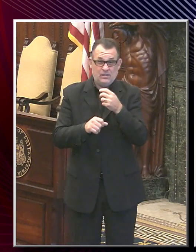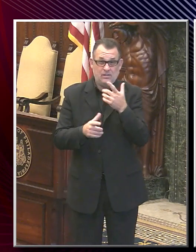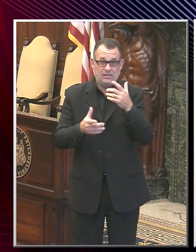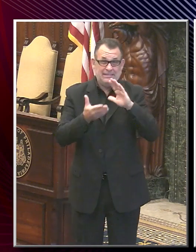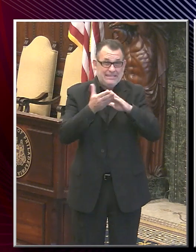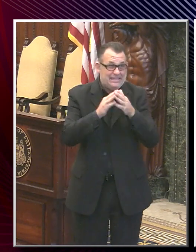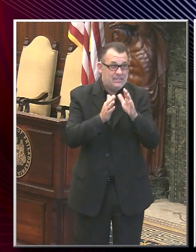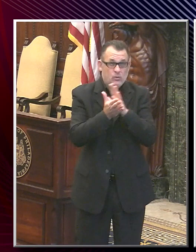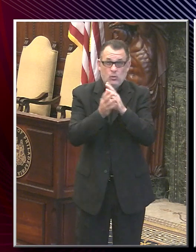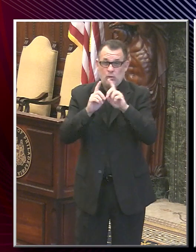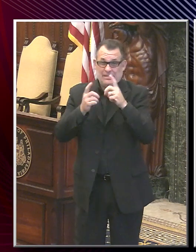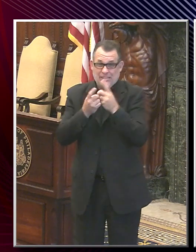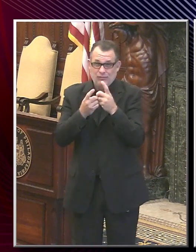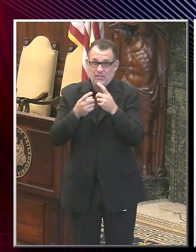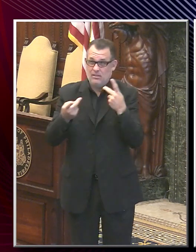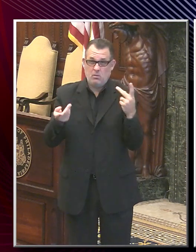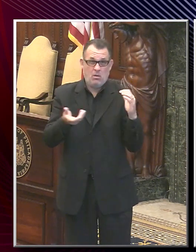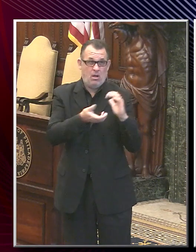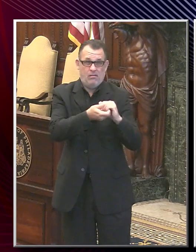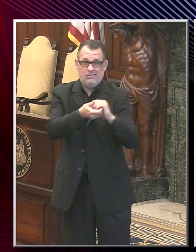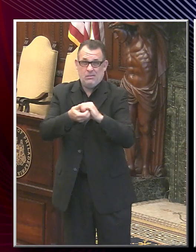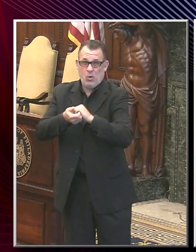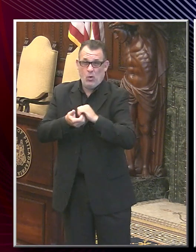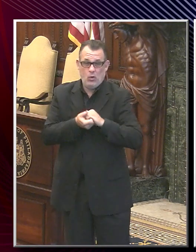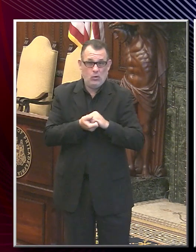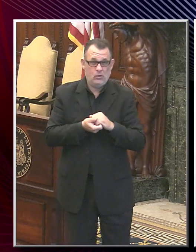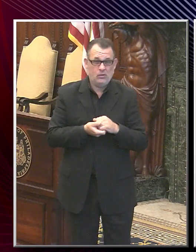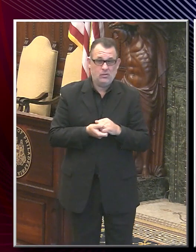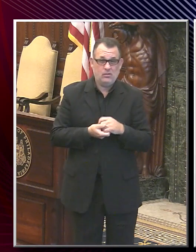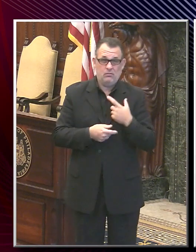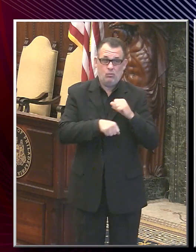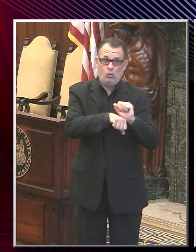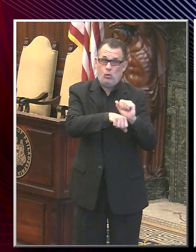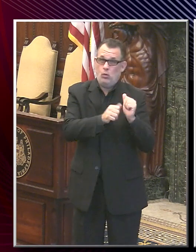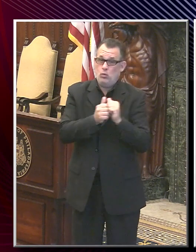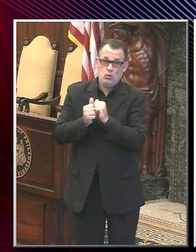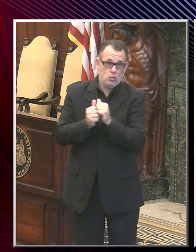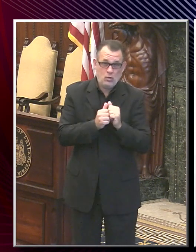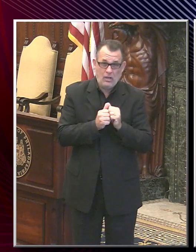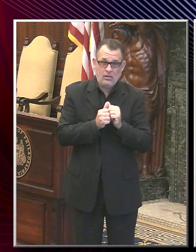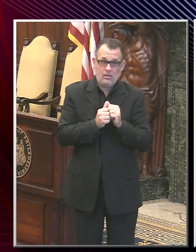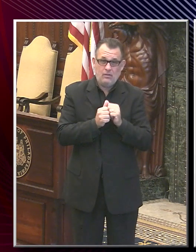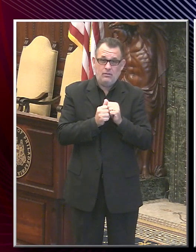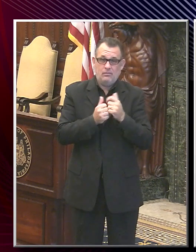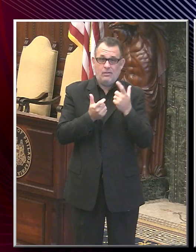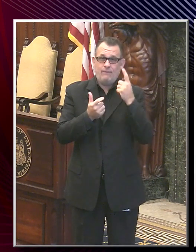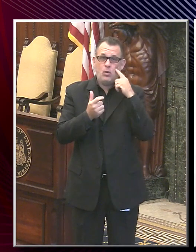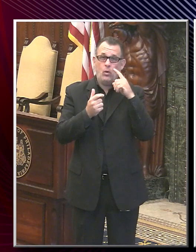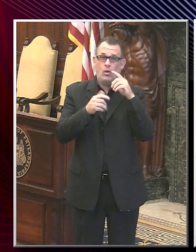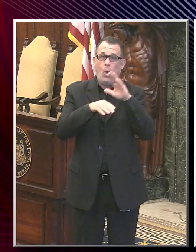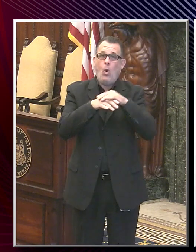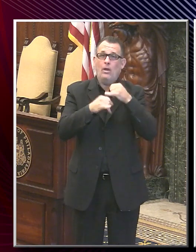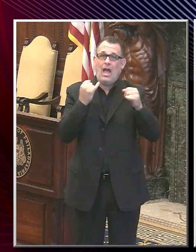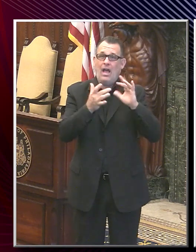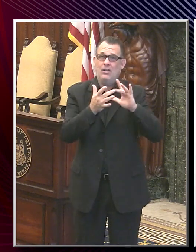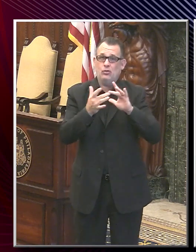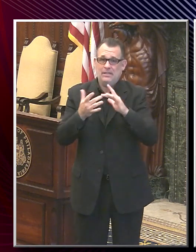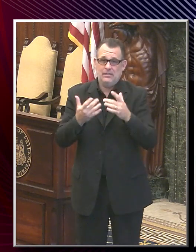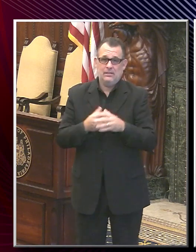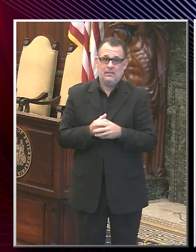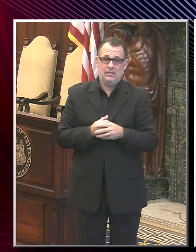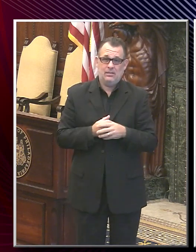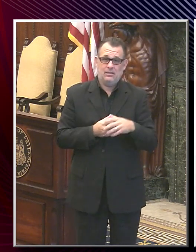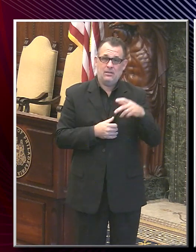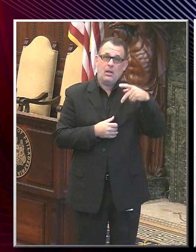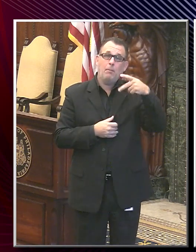partners are working together to support families with their digital learning needs. Earlier this month, we announced PHL Connected,